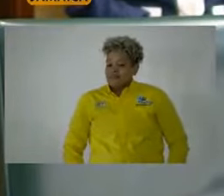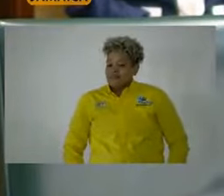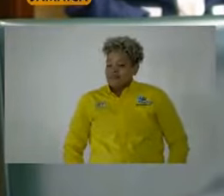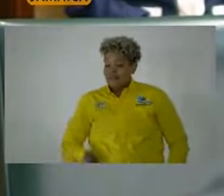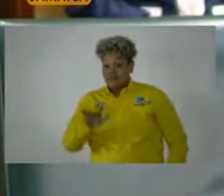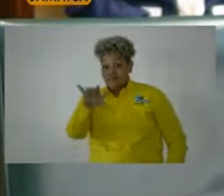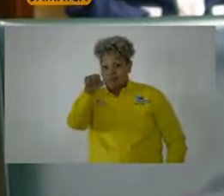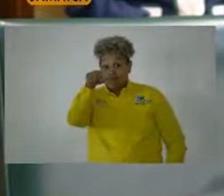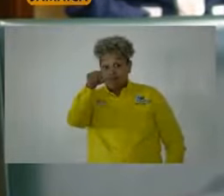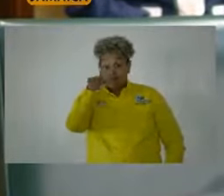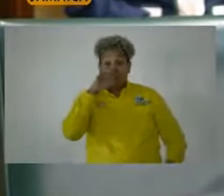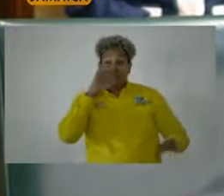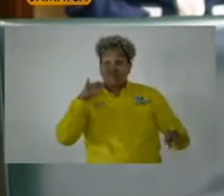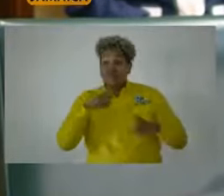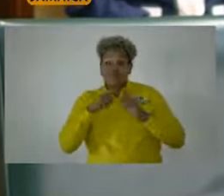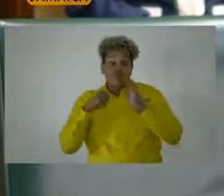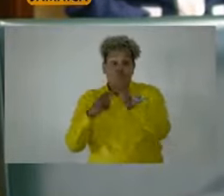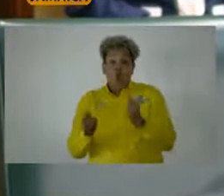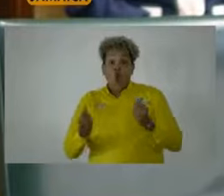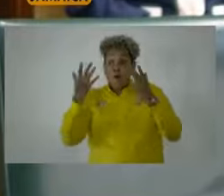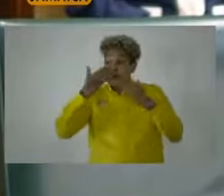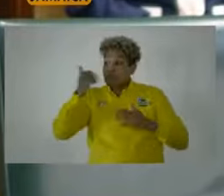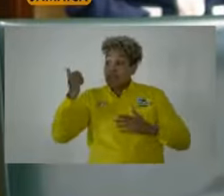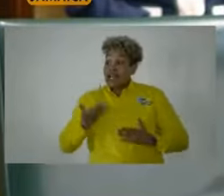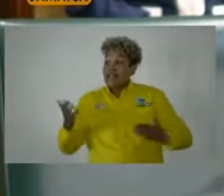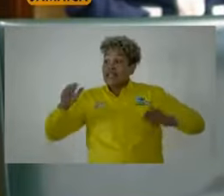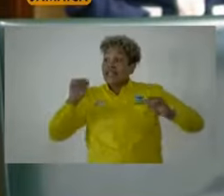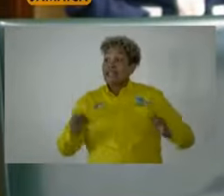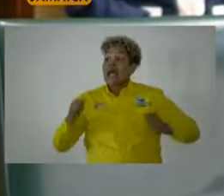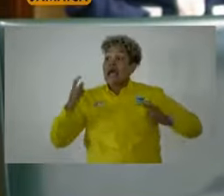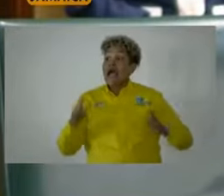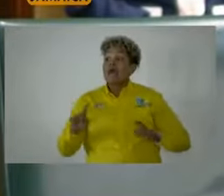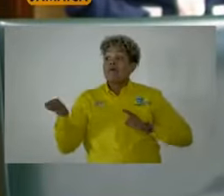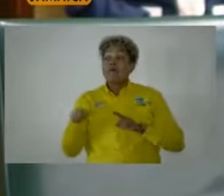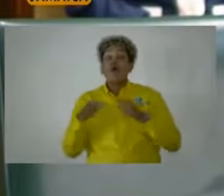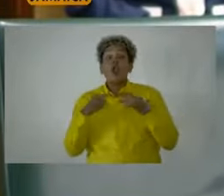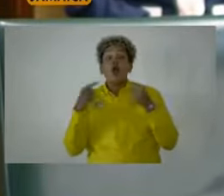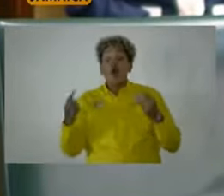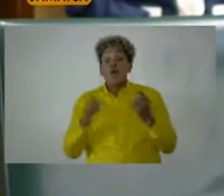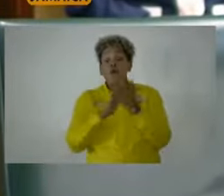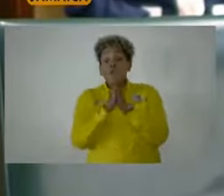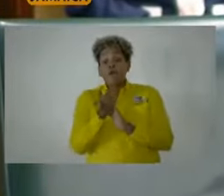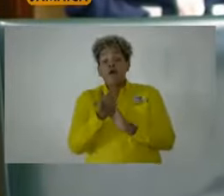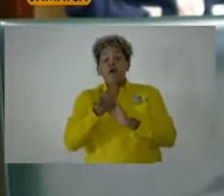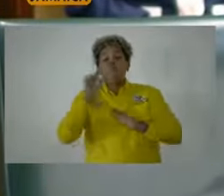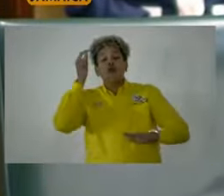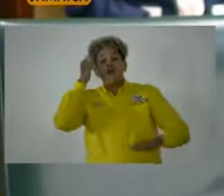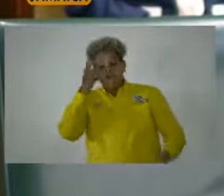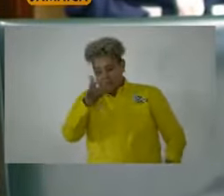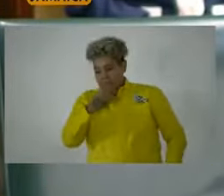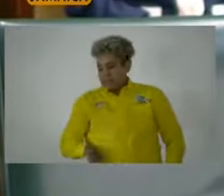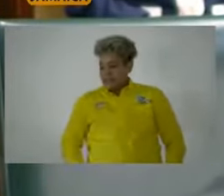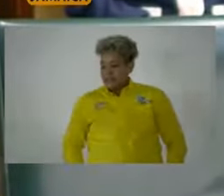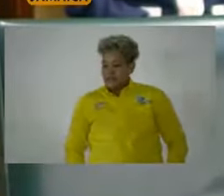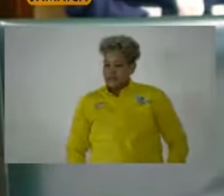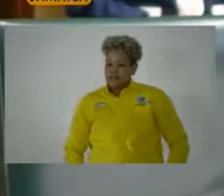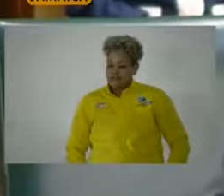And indeed, it shows how much better things will be when the opposition becomes the government.